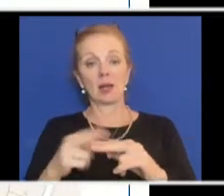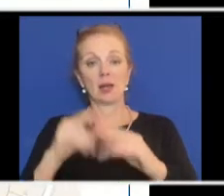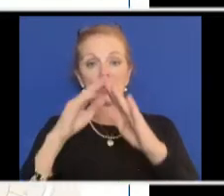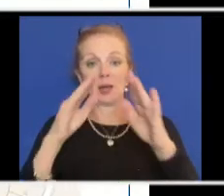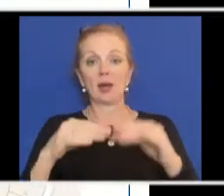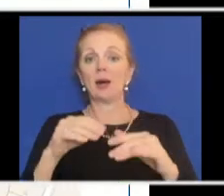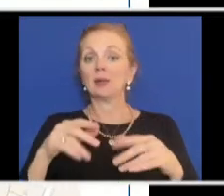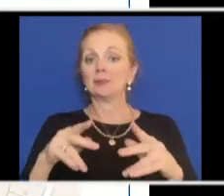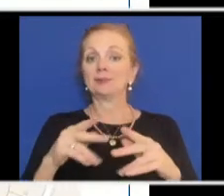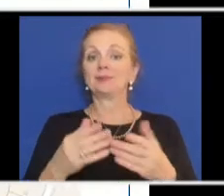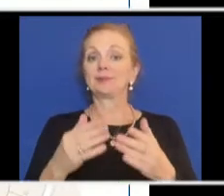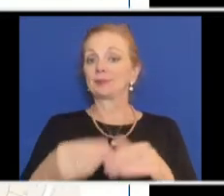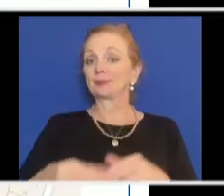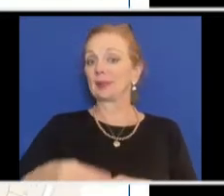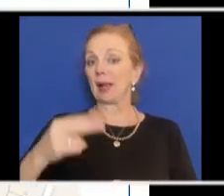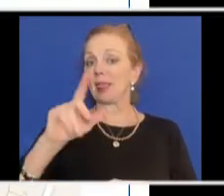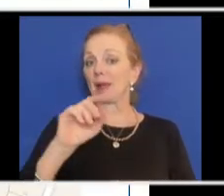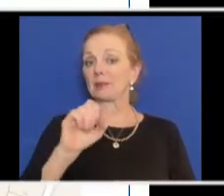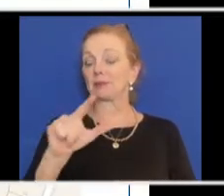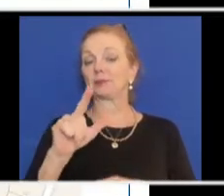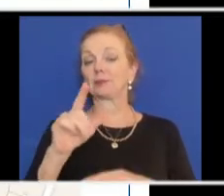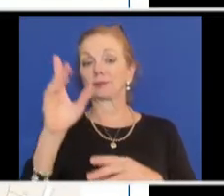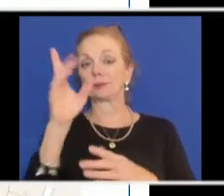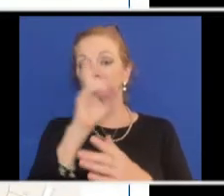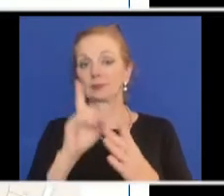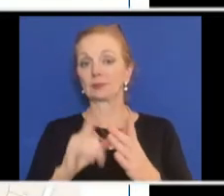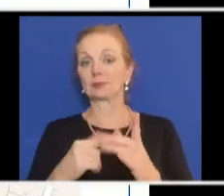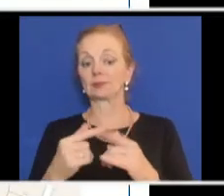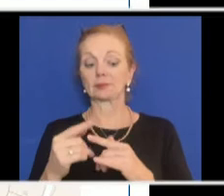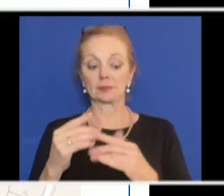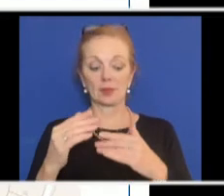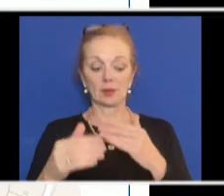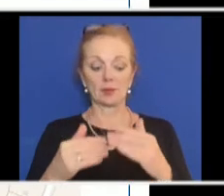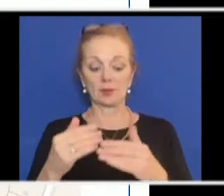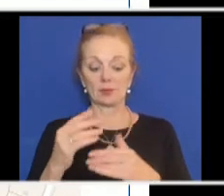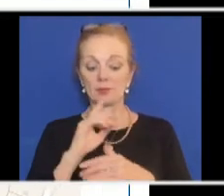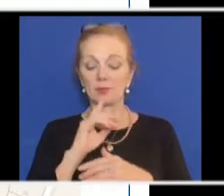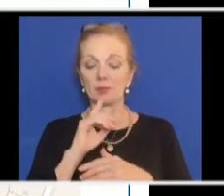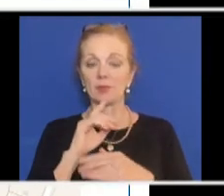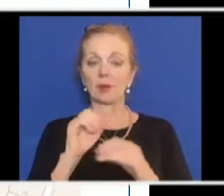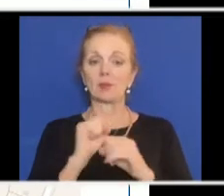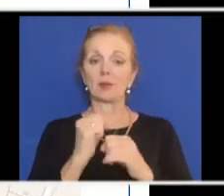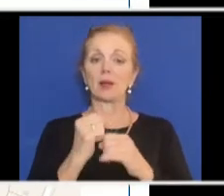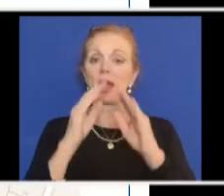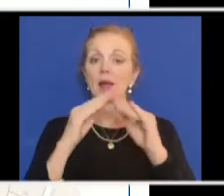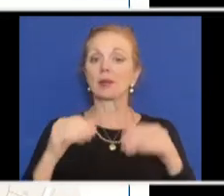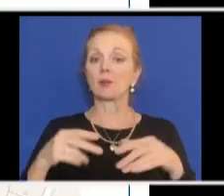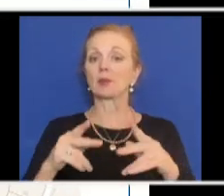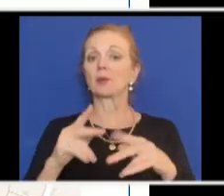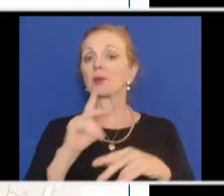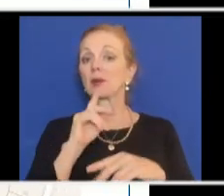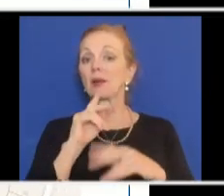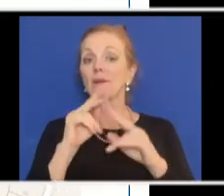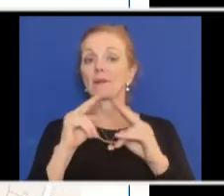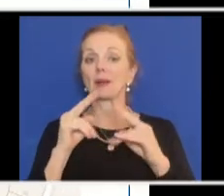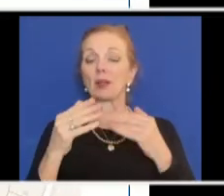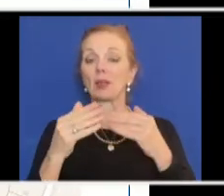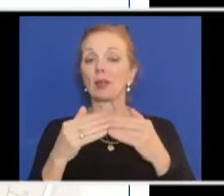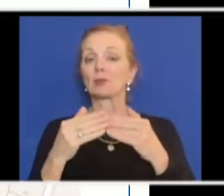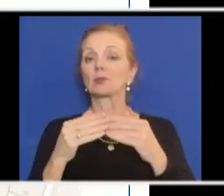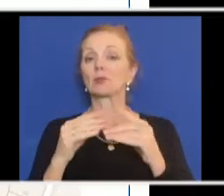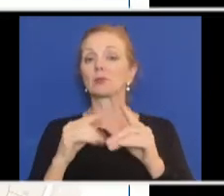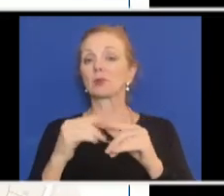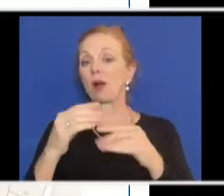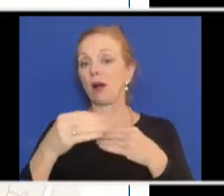providing higher level design standards through that conditional zoning process we're creating housing opportunities that are in very close proximity to